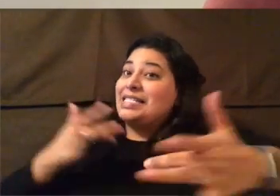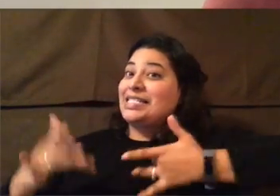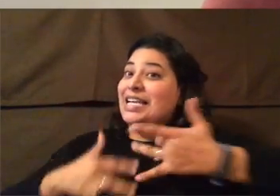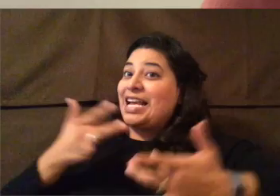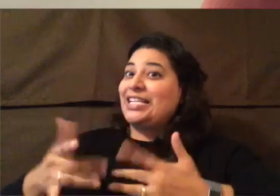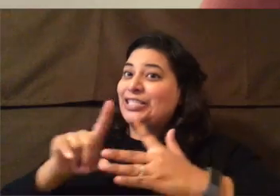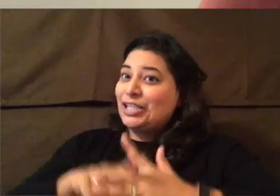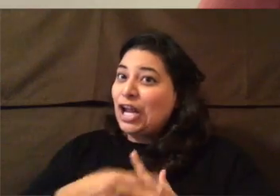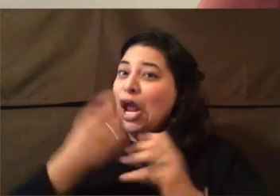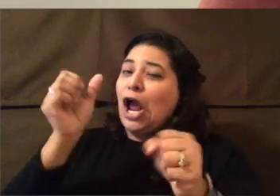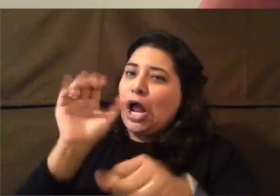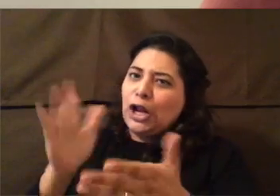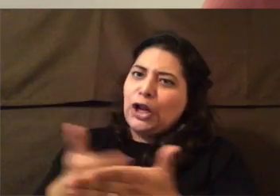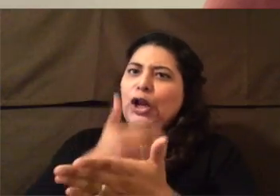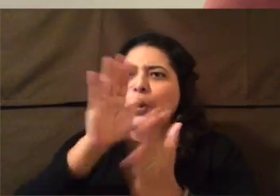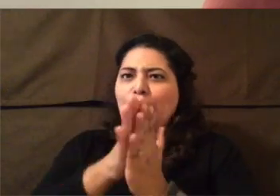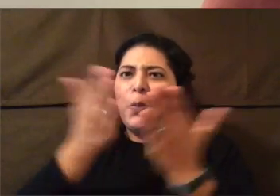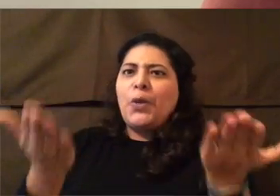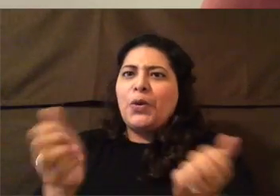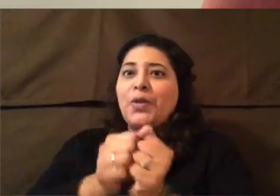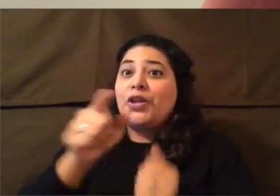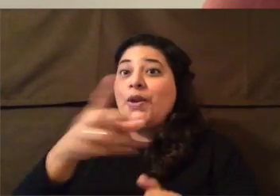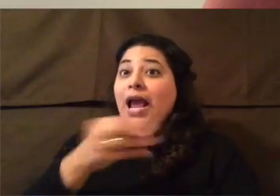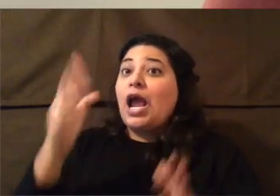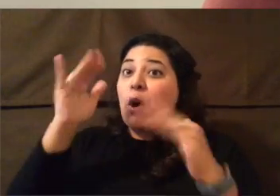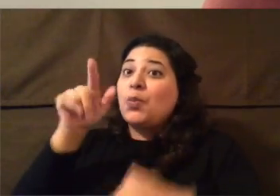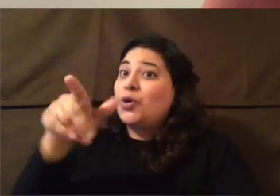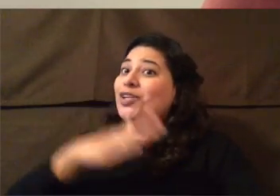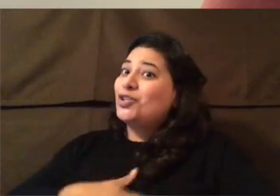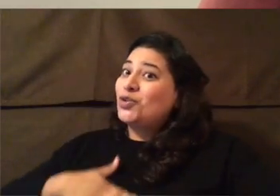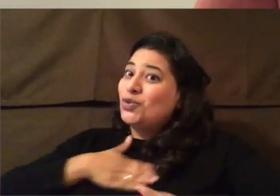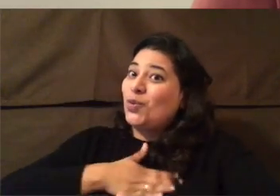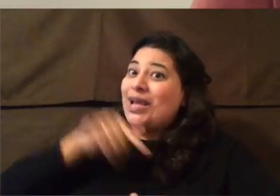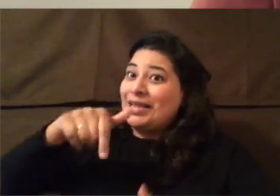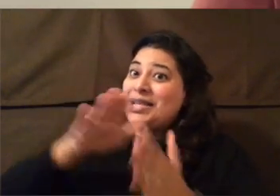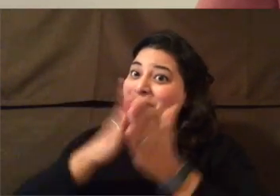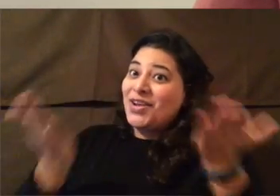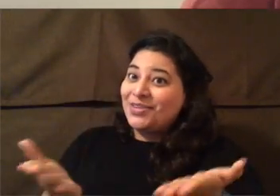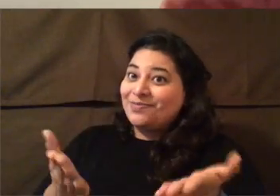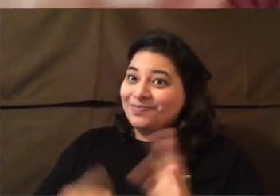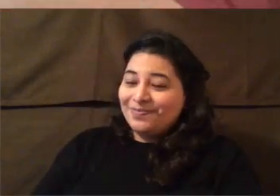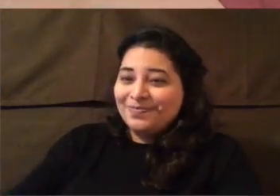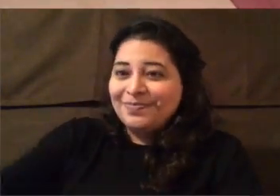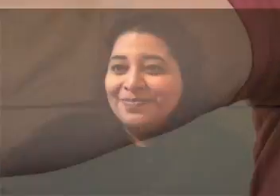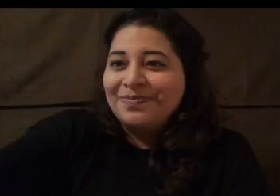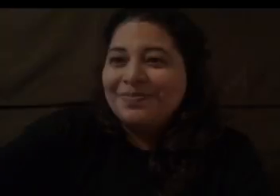soon, and I'm excited to start a new book with you, and I hope that you enjoyed this one.